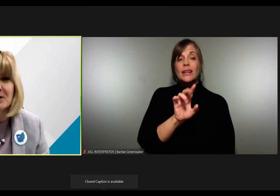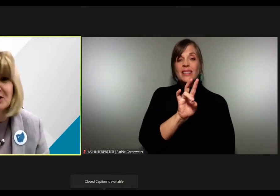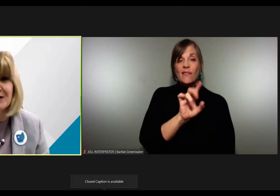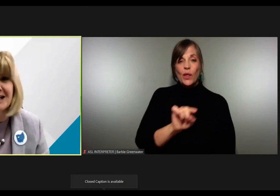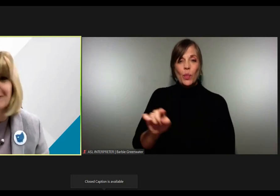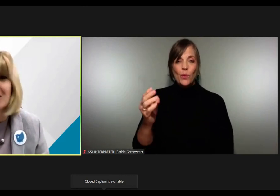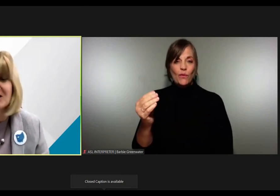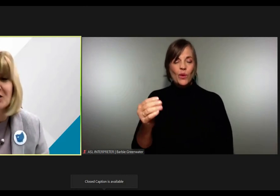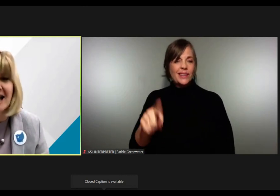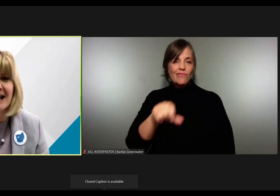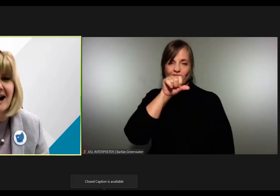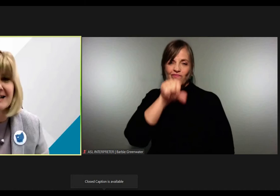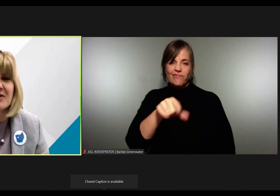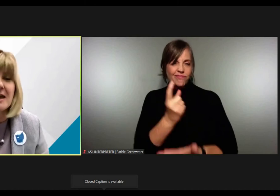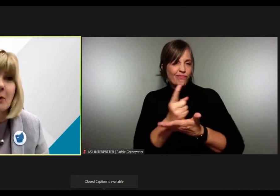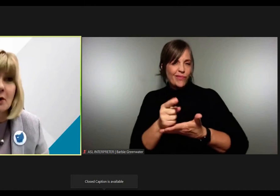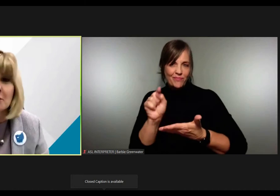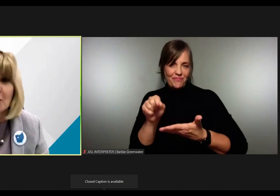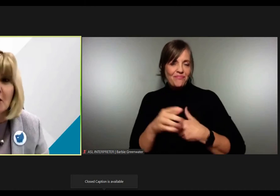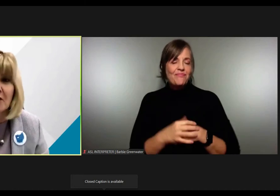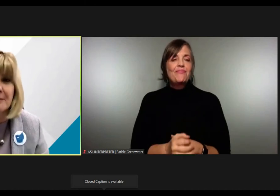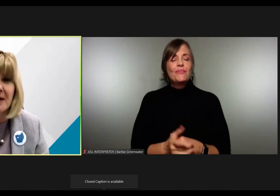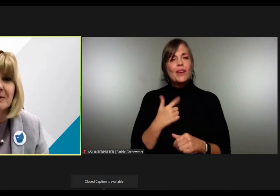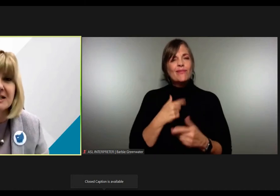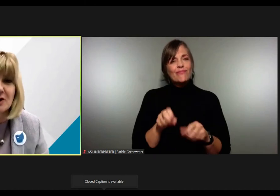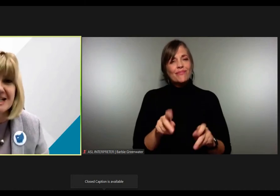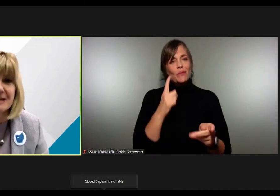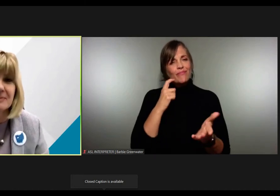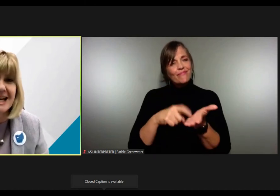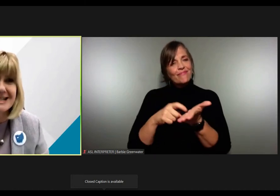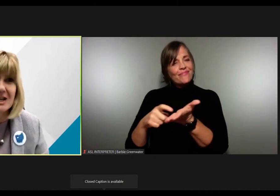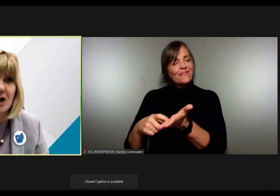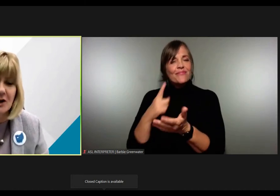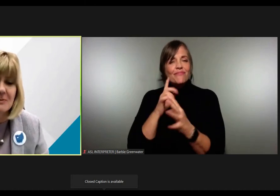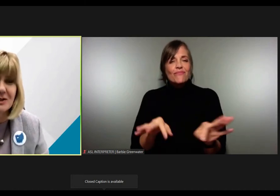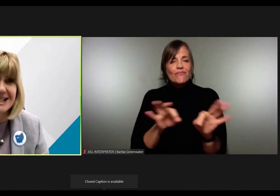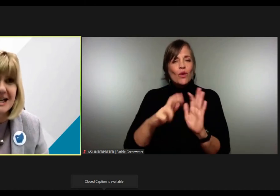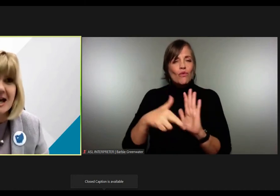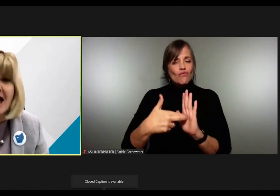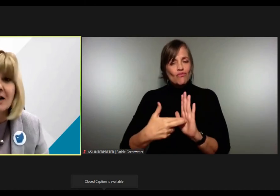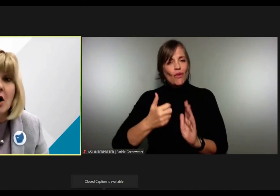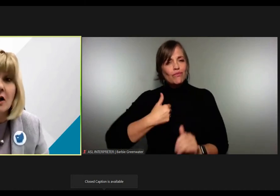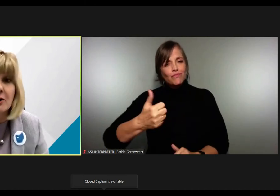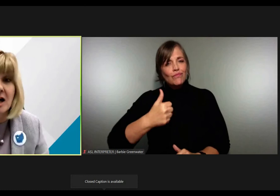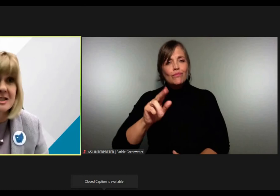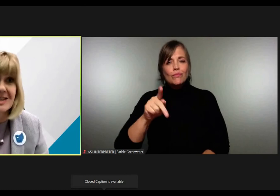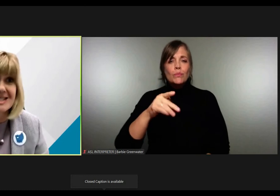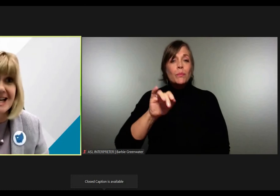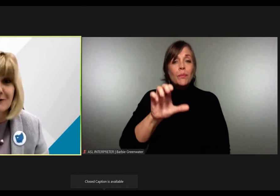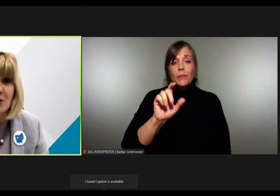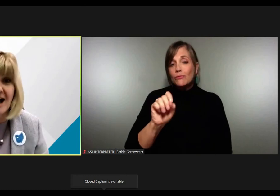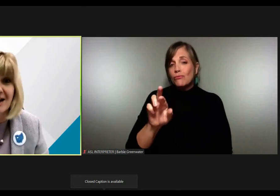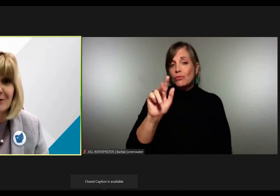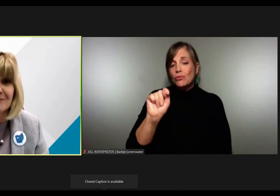an opportunity for us to recognize the important role that public transit plays in our community and all across the